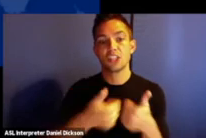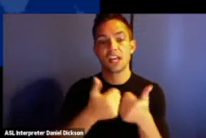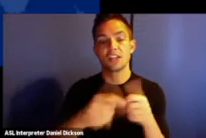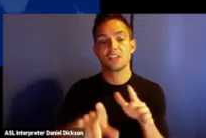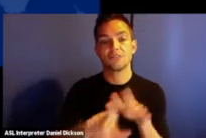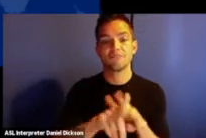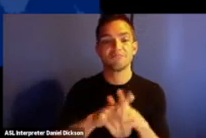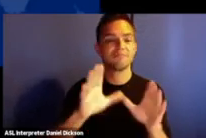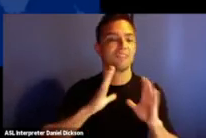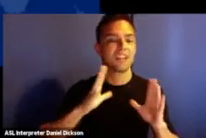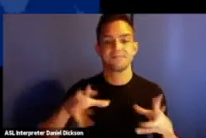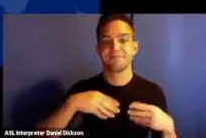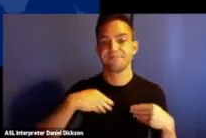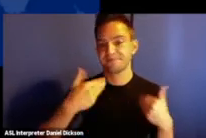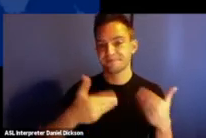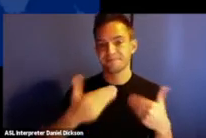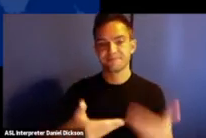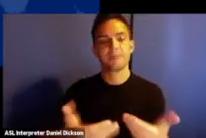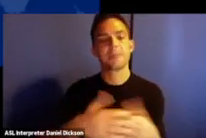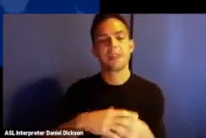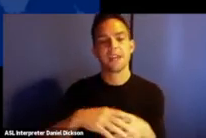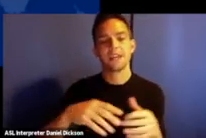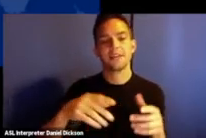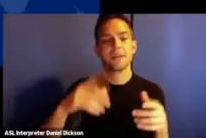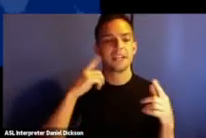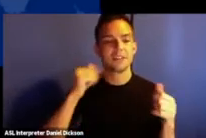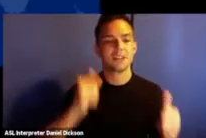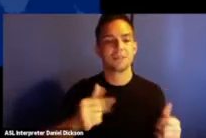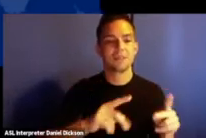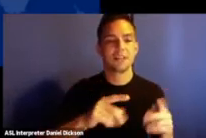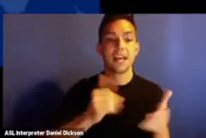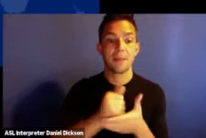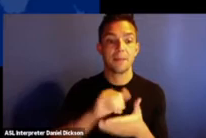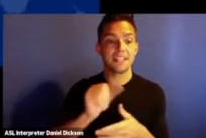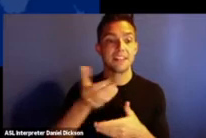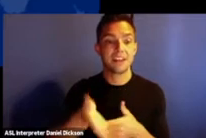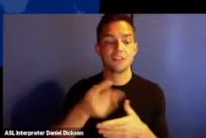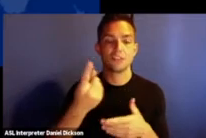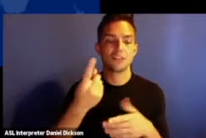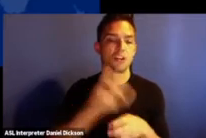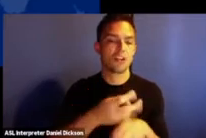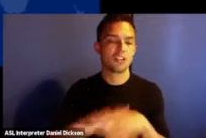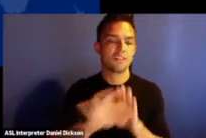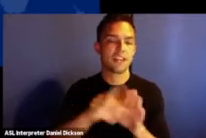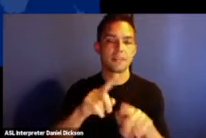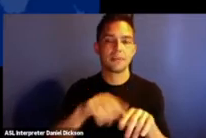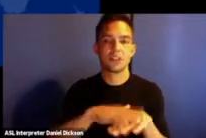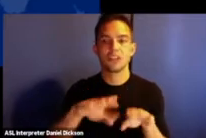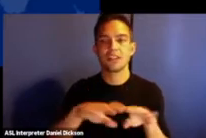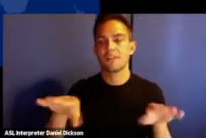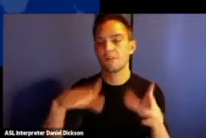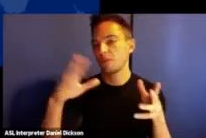get help. There's plenty of help out there. Just like my hearing loss people say, help is there. It's just hard to find, depending on your level, but it will be